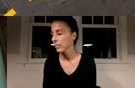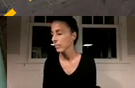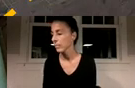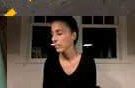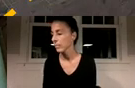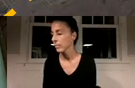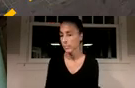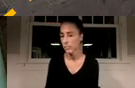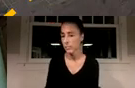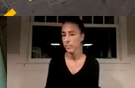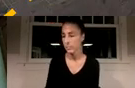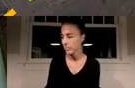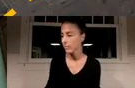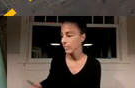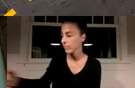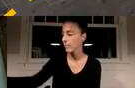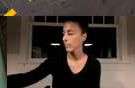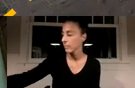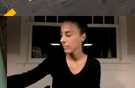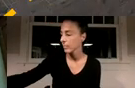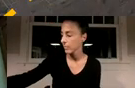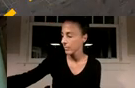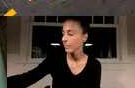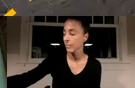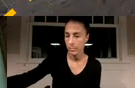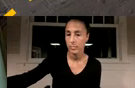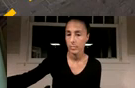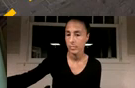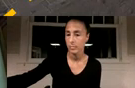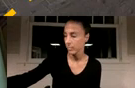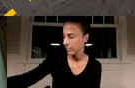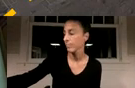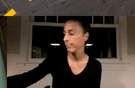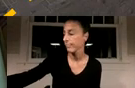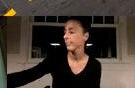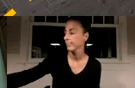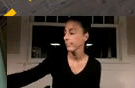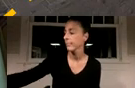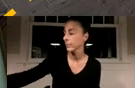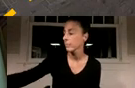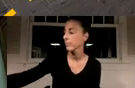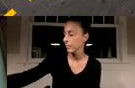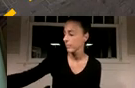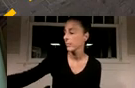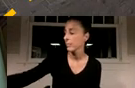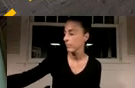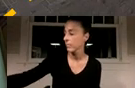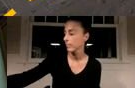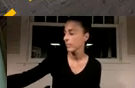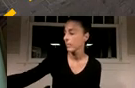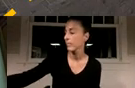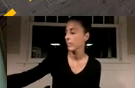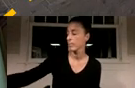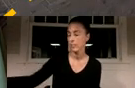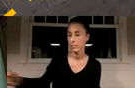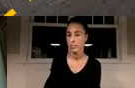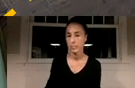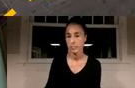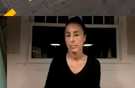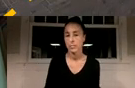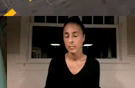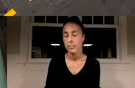facilities, transportation. This is a lousy intersection. So again, we will be talking to you about all of